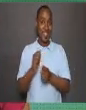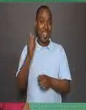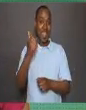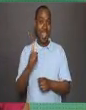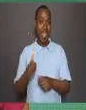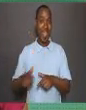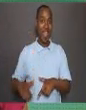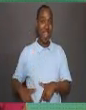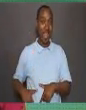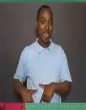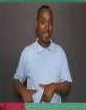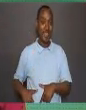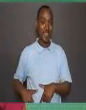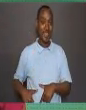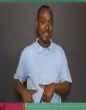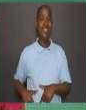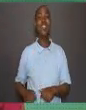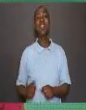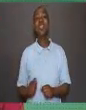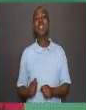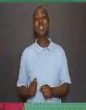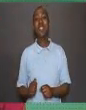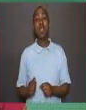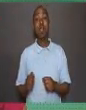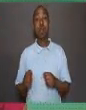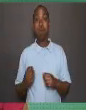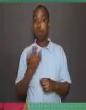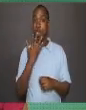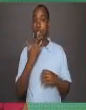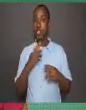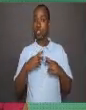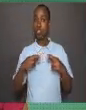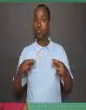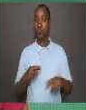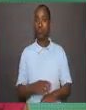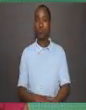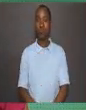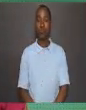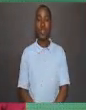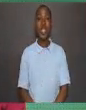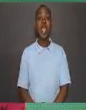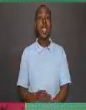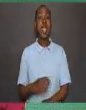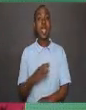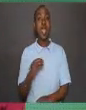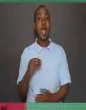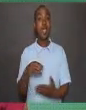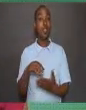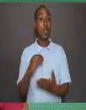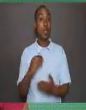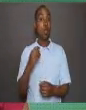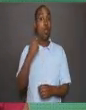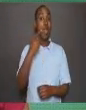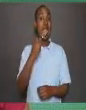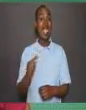exchanges air in the lungs with that of the bloodstream. And we learned